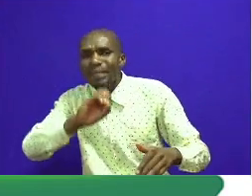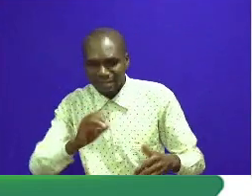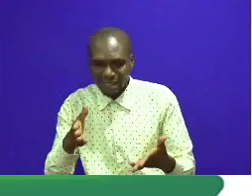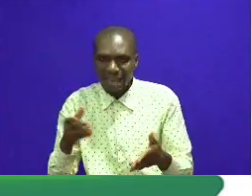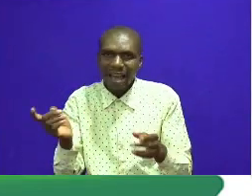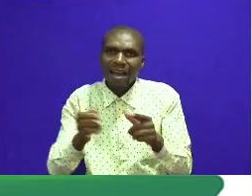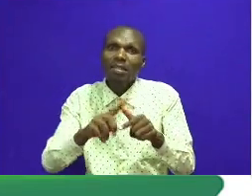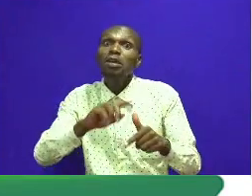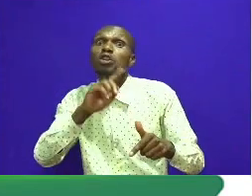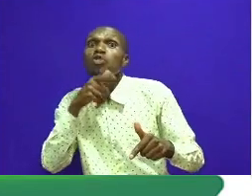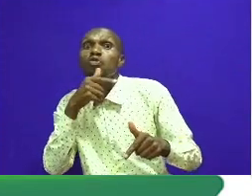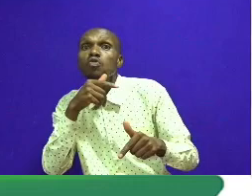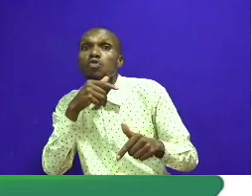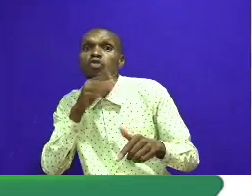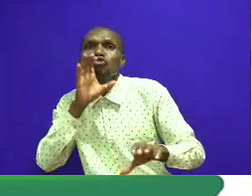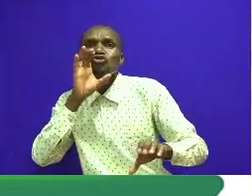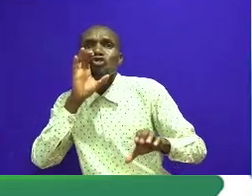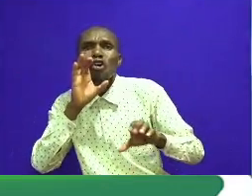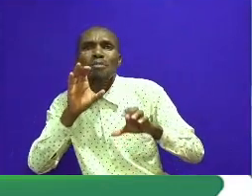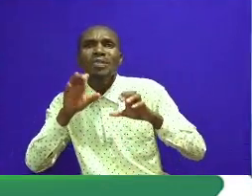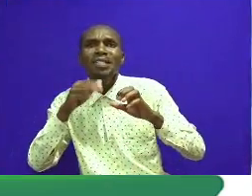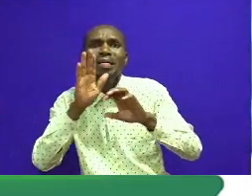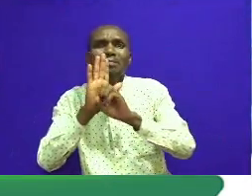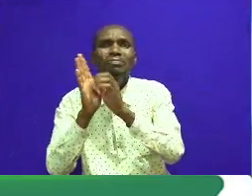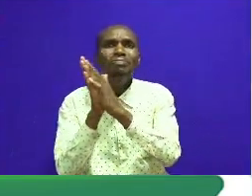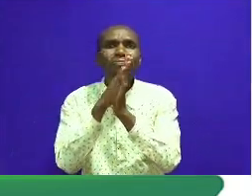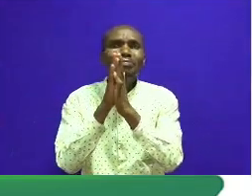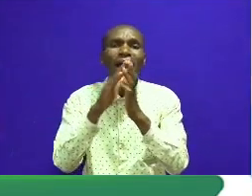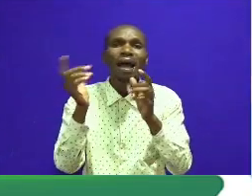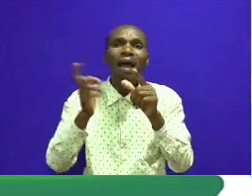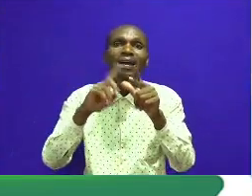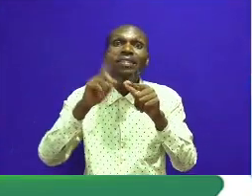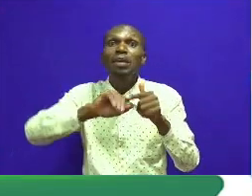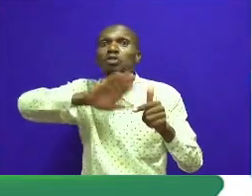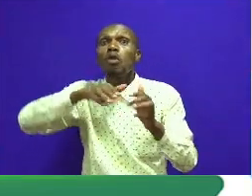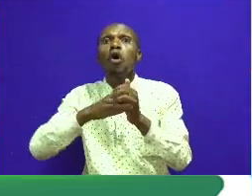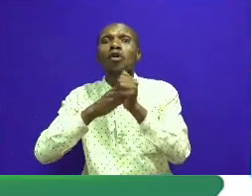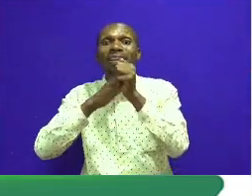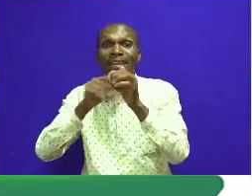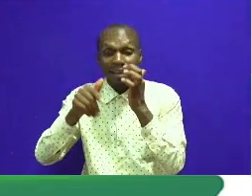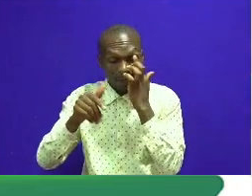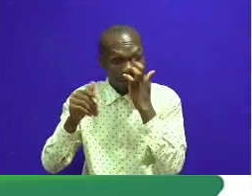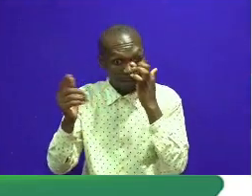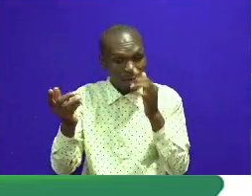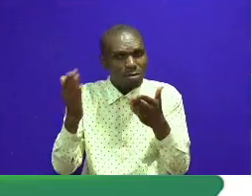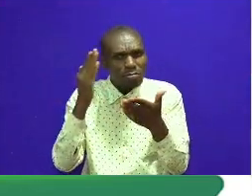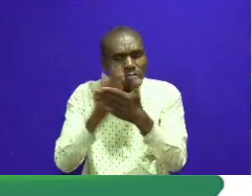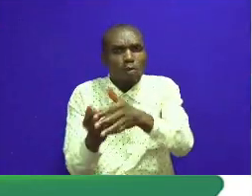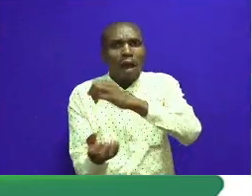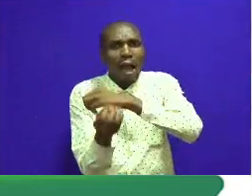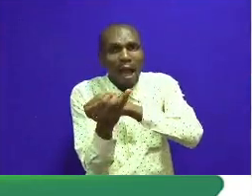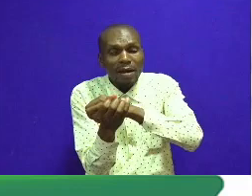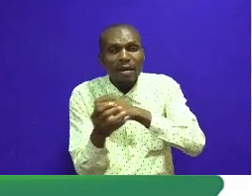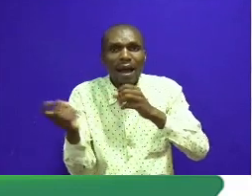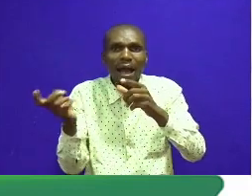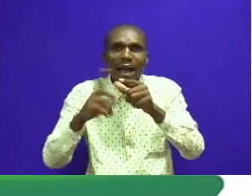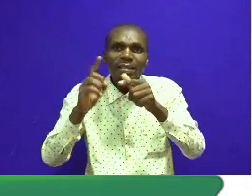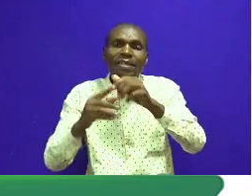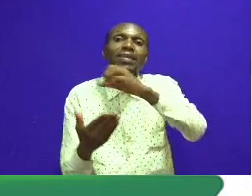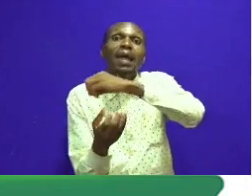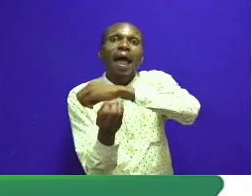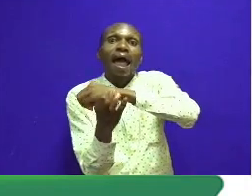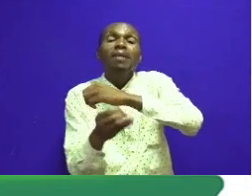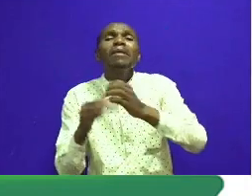Na wale ambao wanaongea juu ya hayo maneno, some of them are our leaders. Let me tell you, na niwaambie